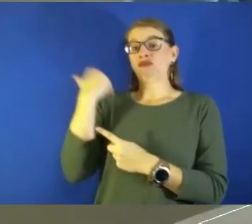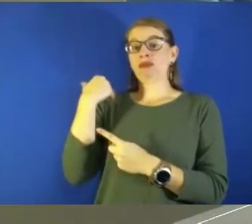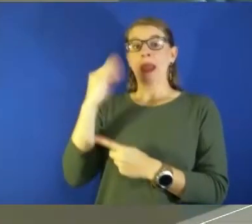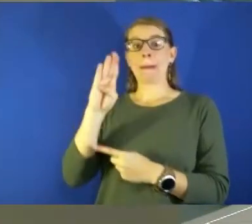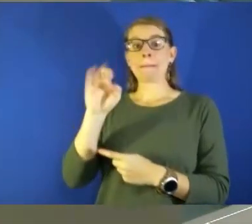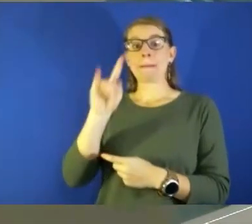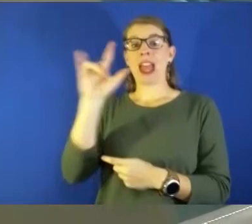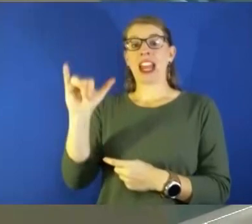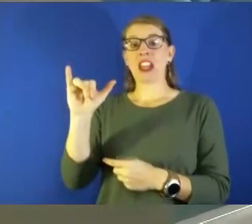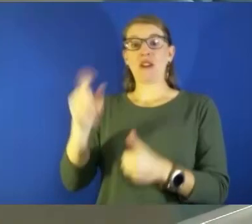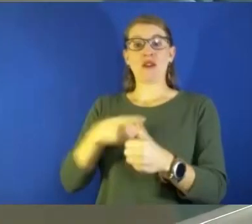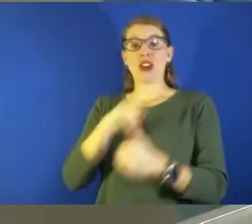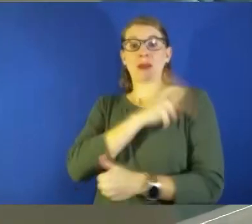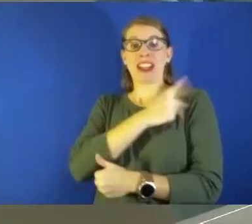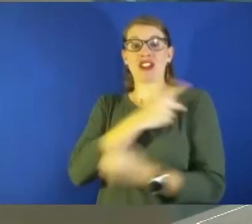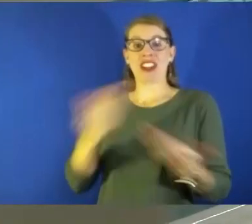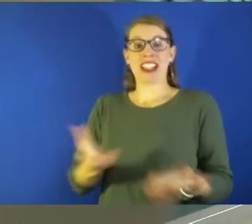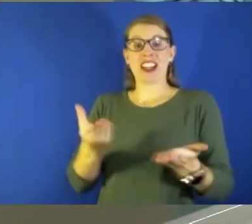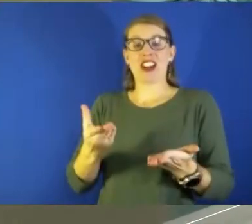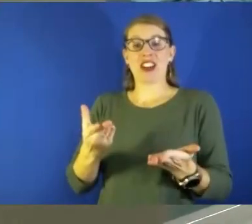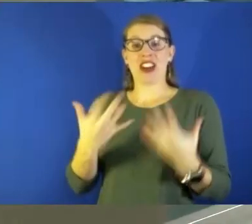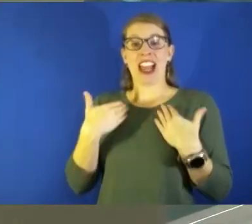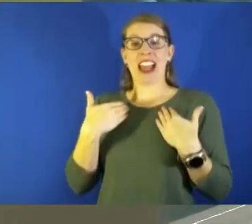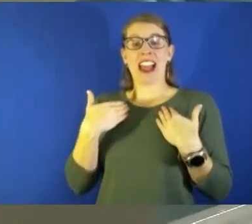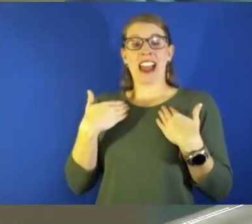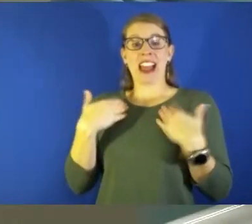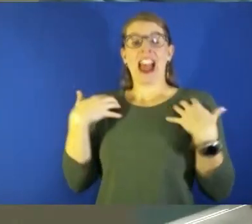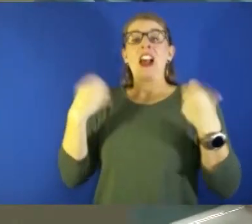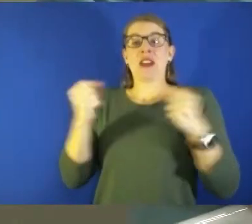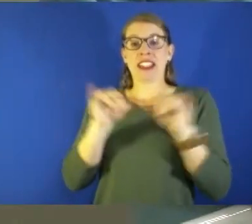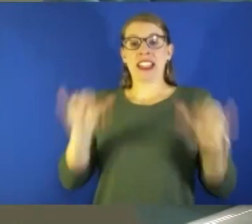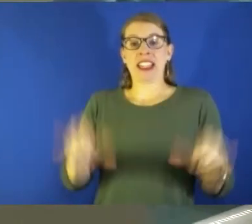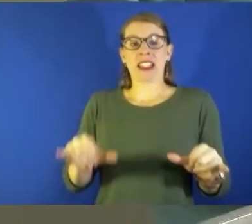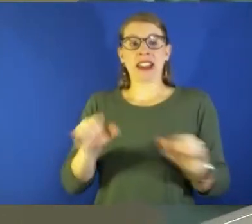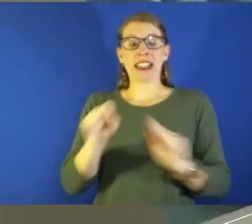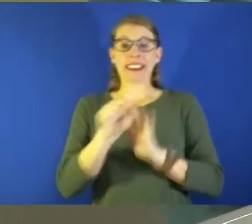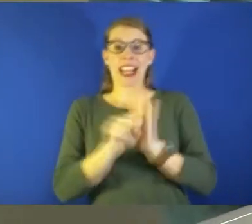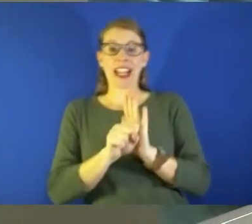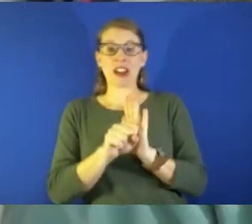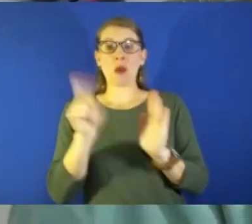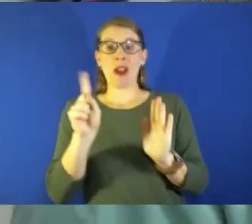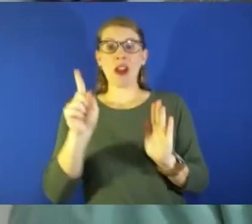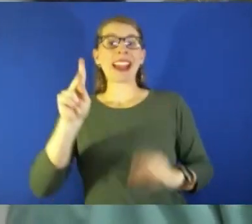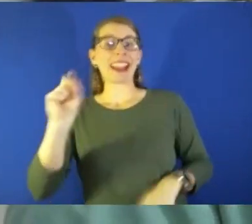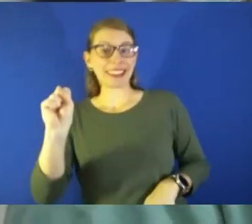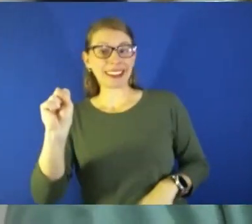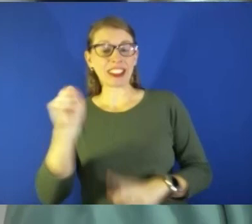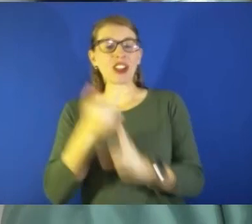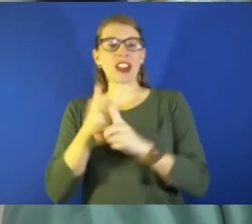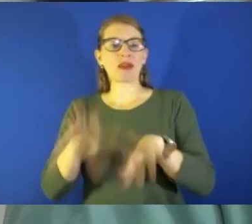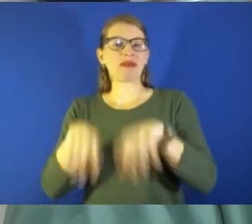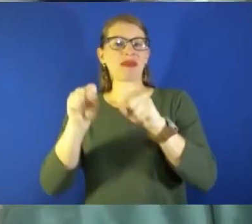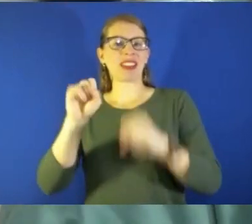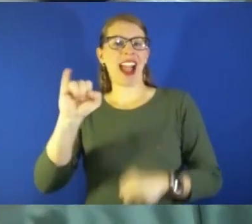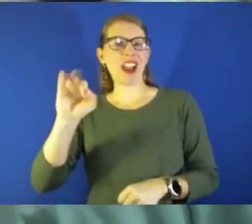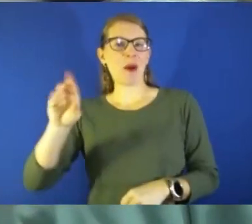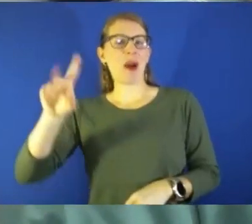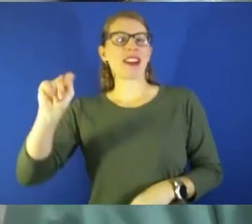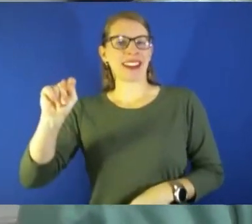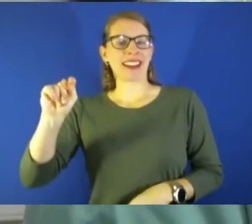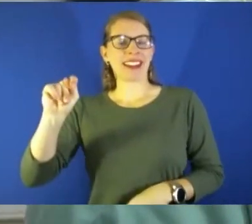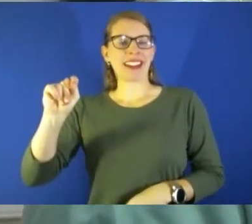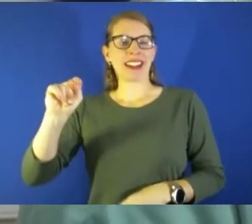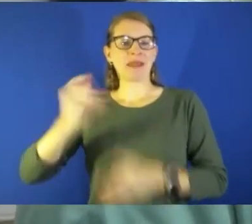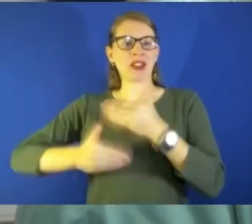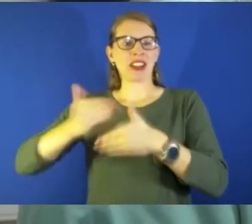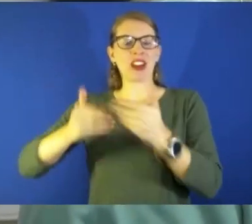first patient here at the health system and actually in the state of Kansas to receive the IORT procedure. Betty was diagnosed